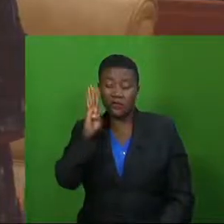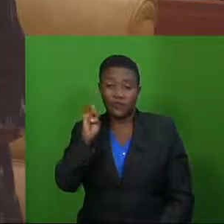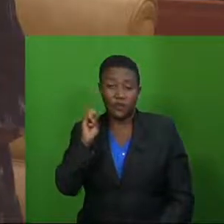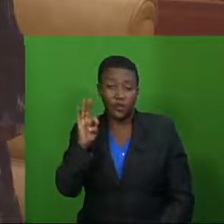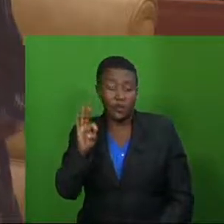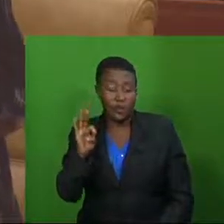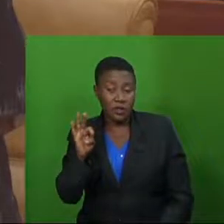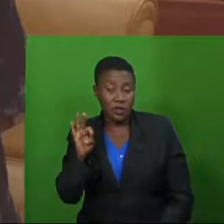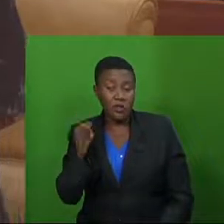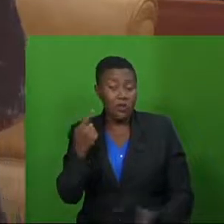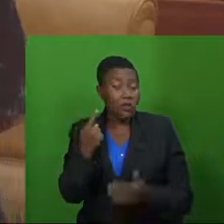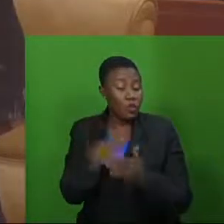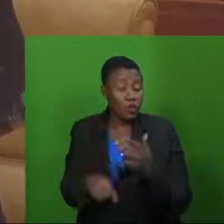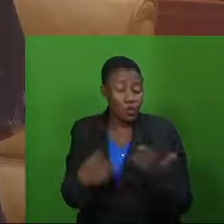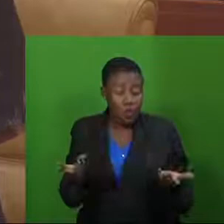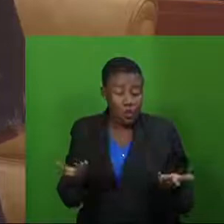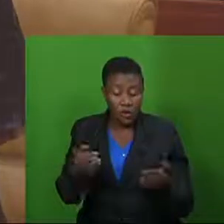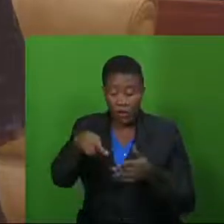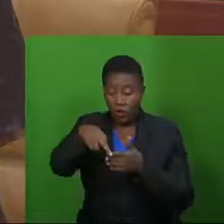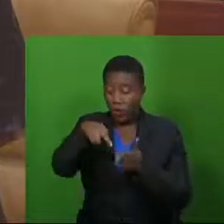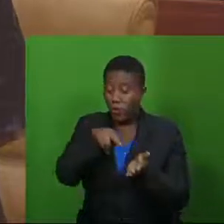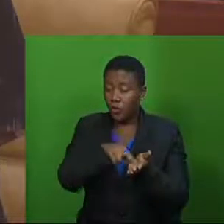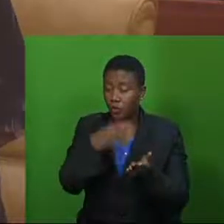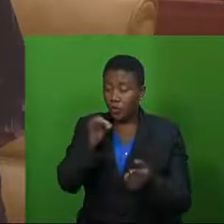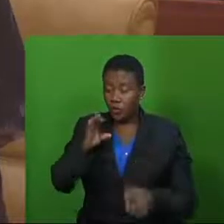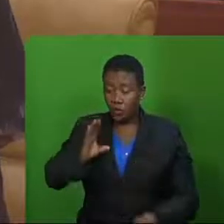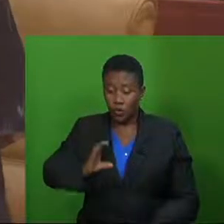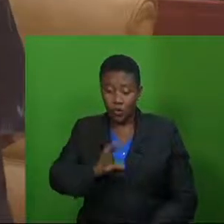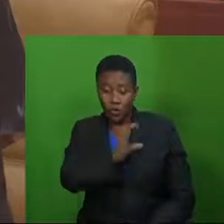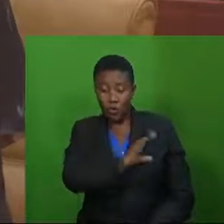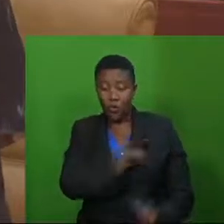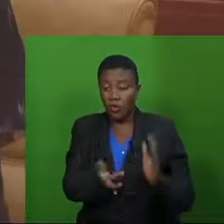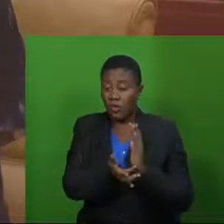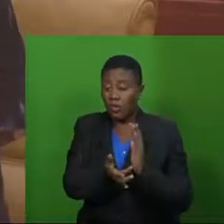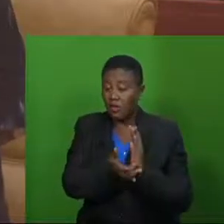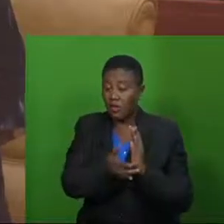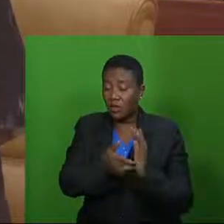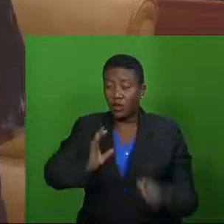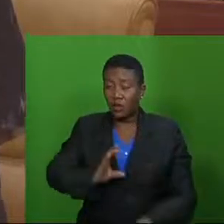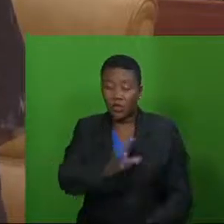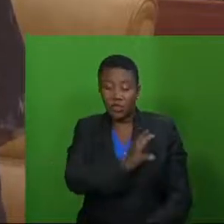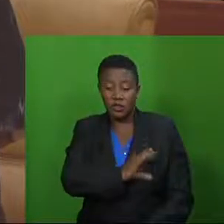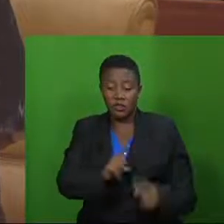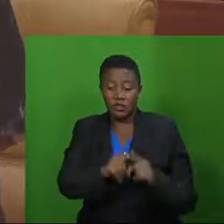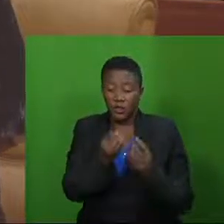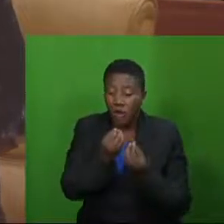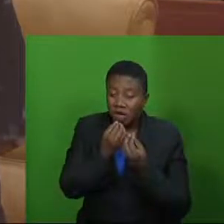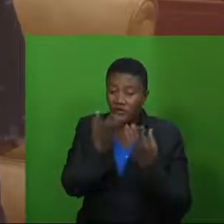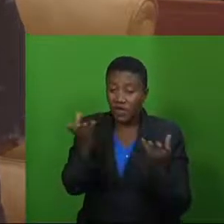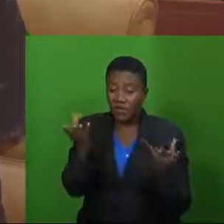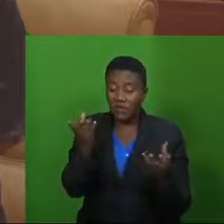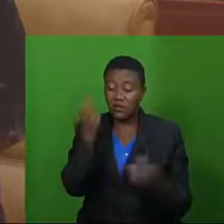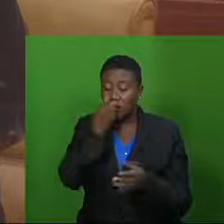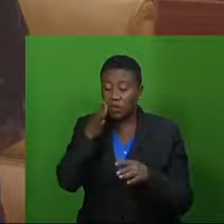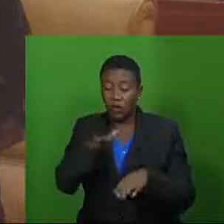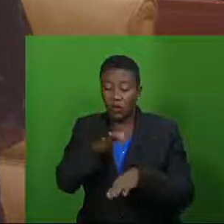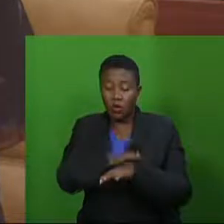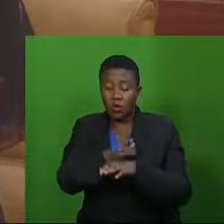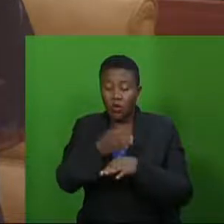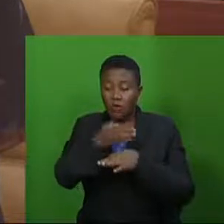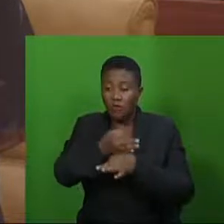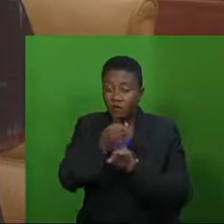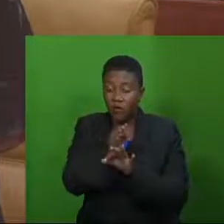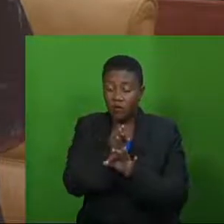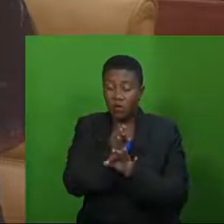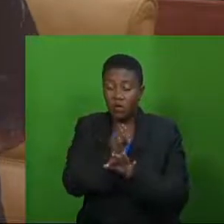was the report of the technical committee to advise Mr. Speaker on the formation of the Parliamentary